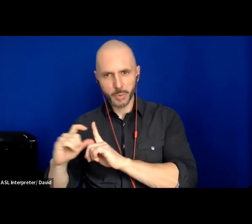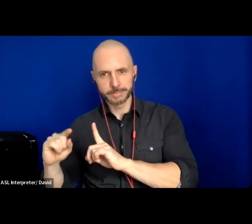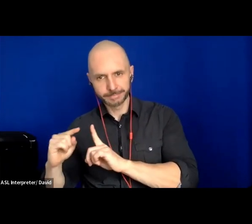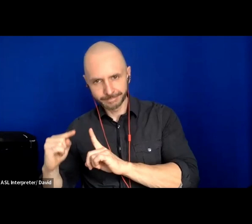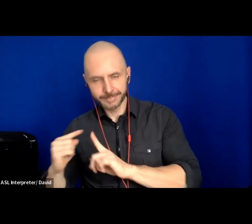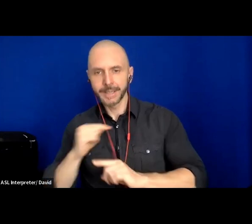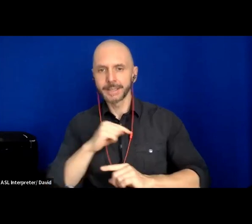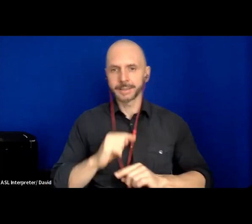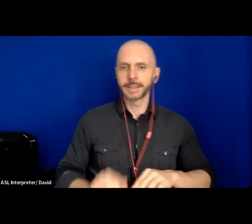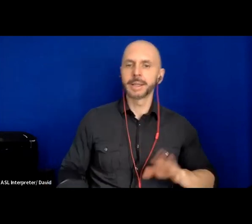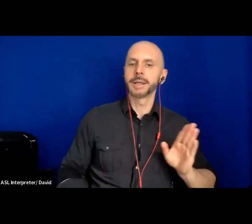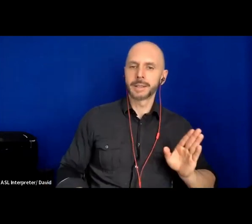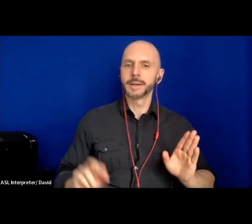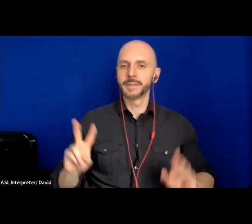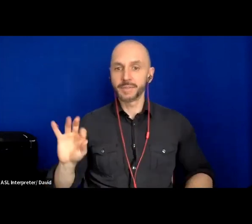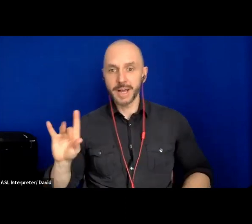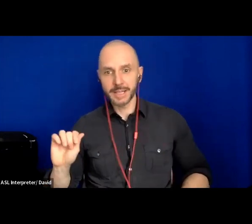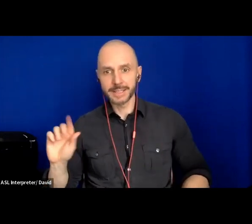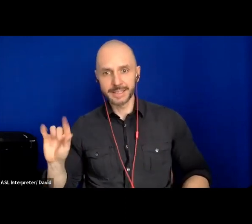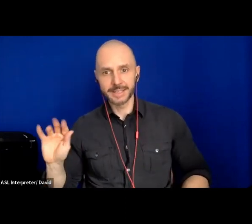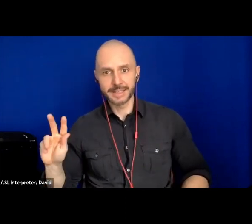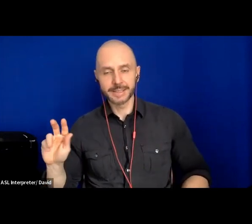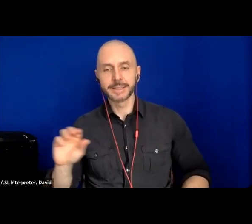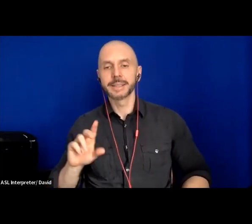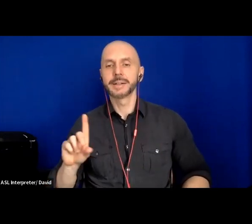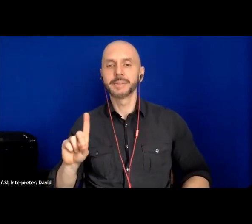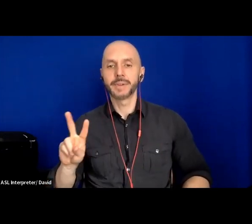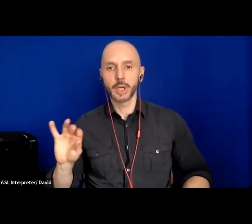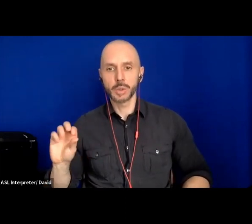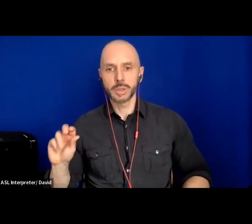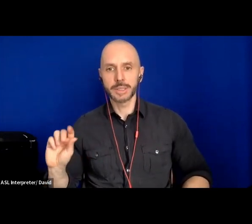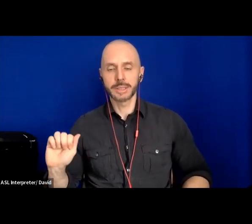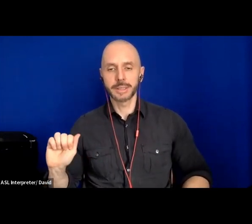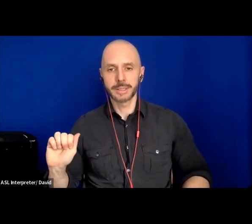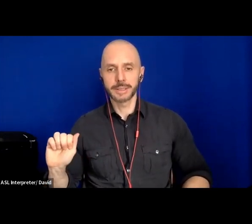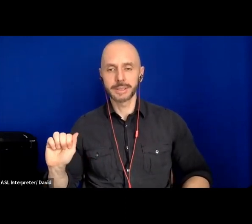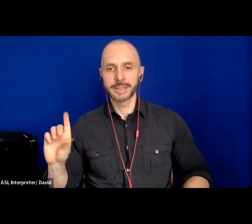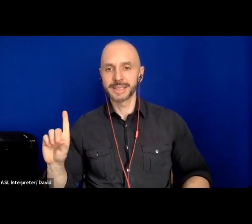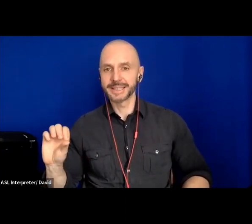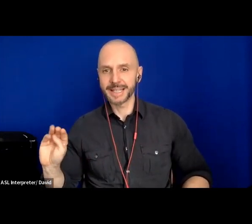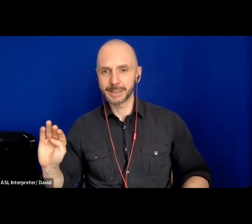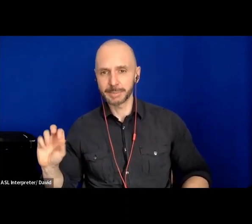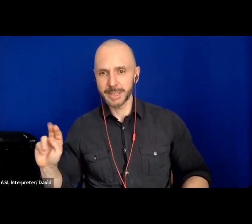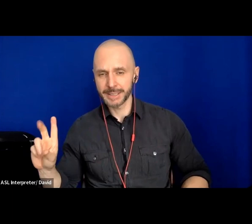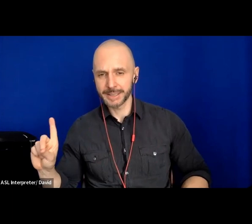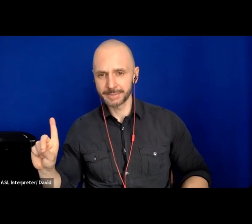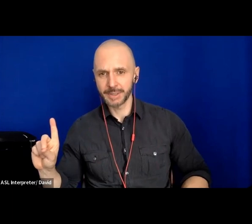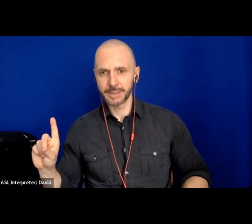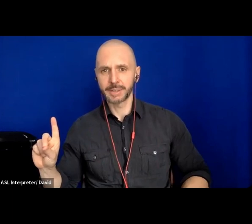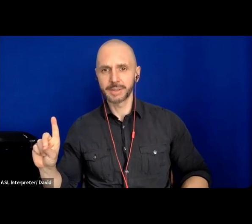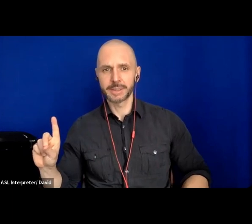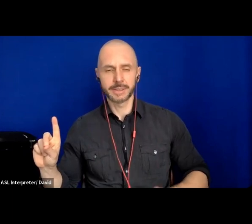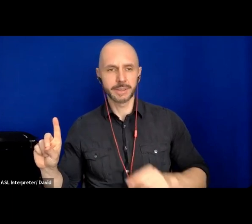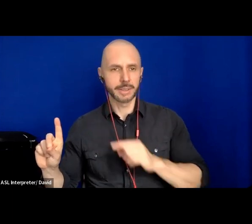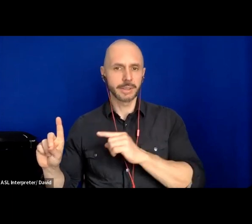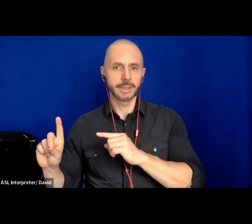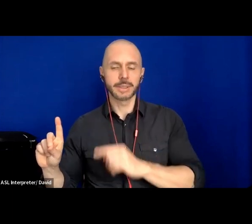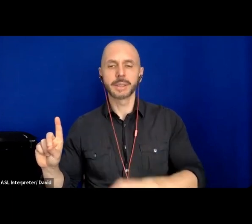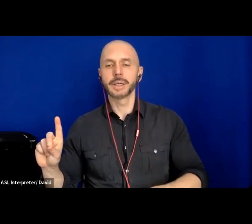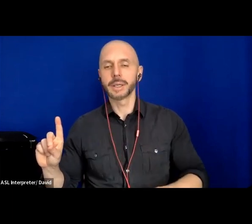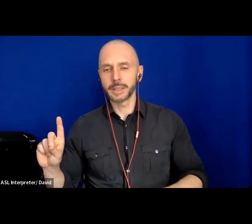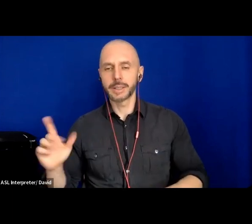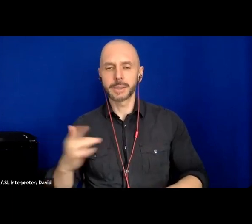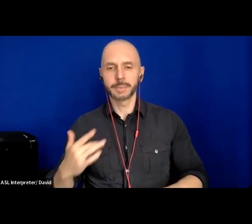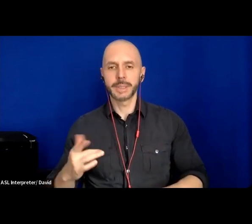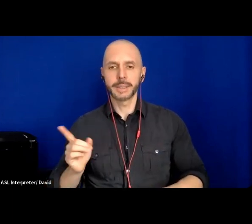much more to learn about Viola Desmond, who was a very successful businesswoman who risked everything she had and was even jailed and had to go